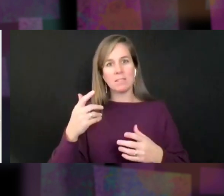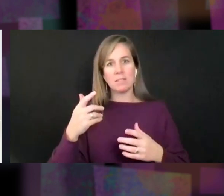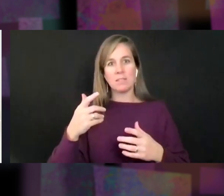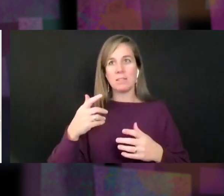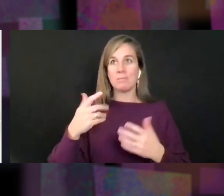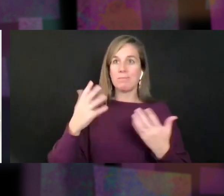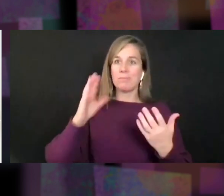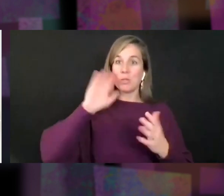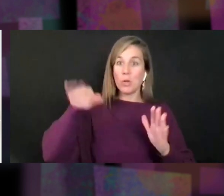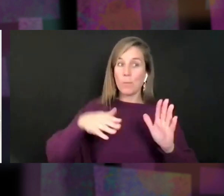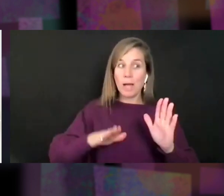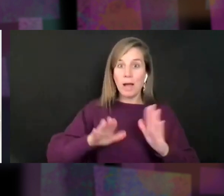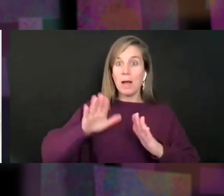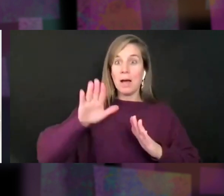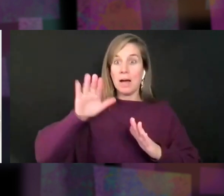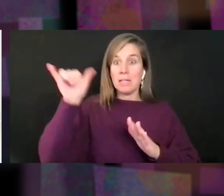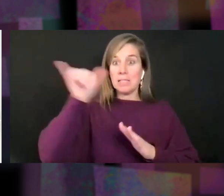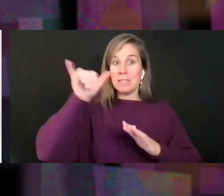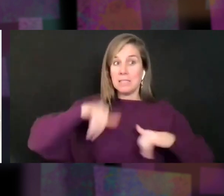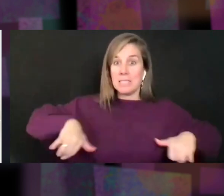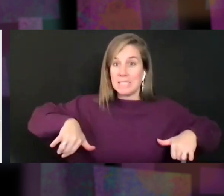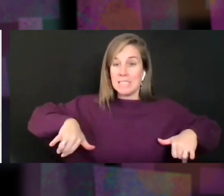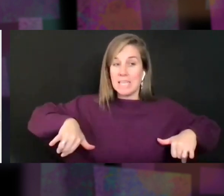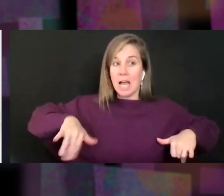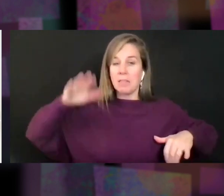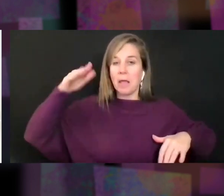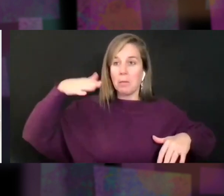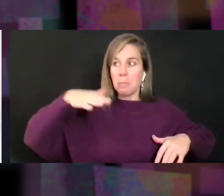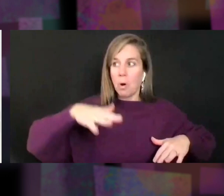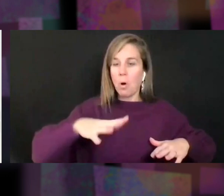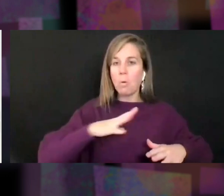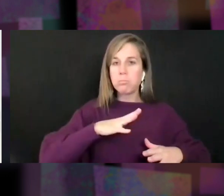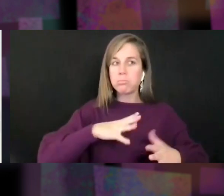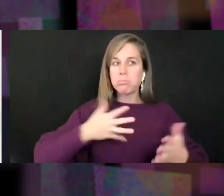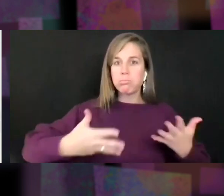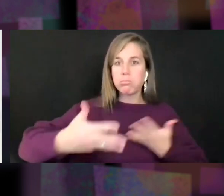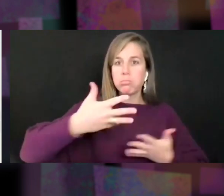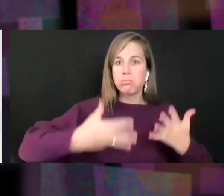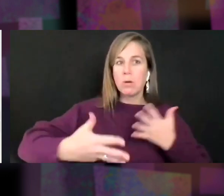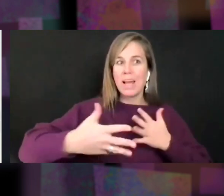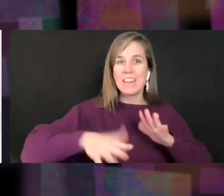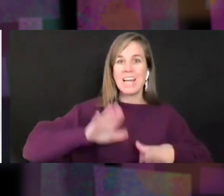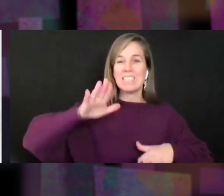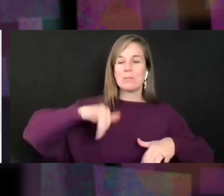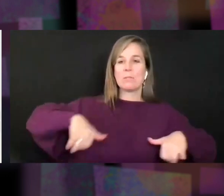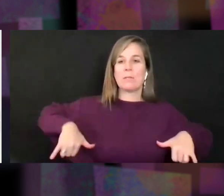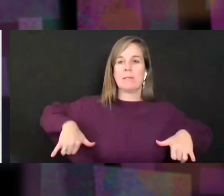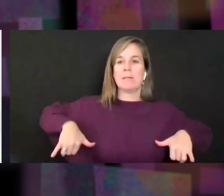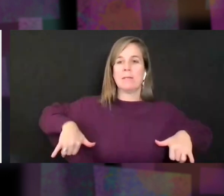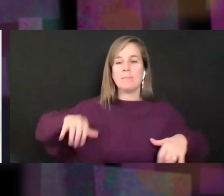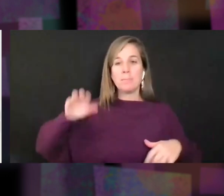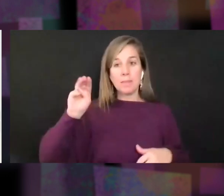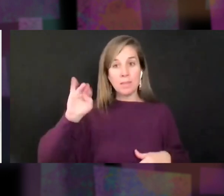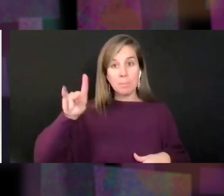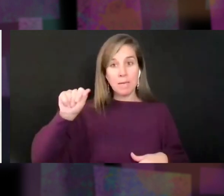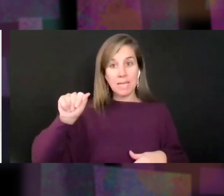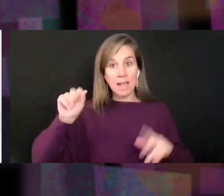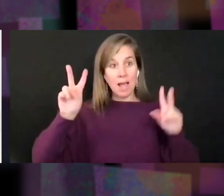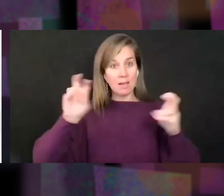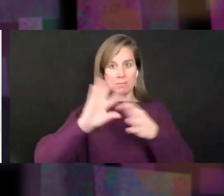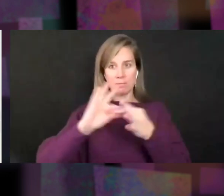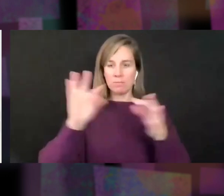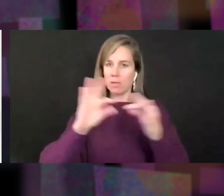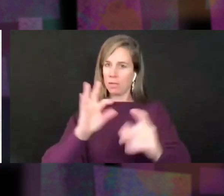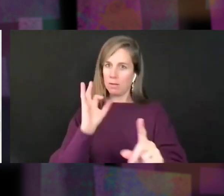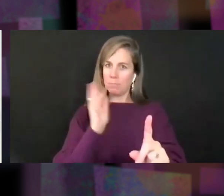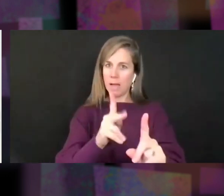pandemic, the media promotes our return to work. This is a term I don't understand, as I know most of